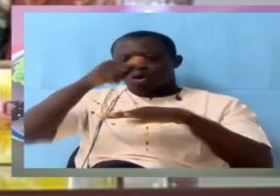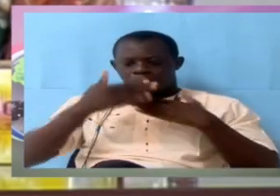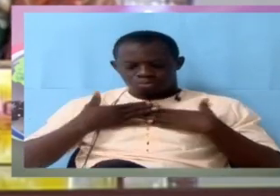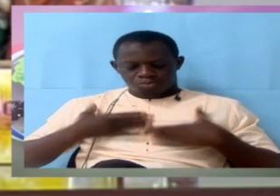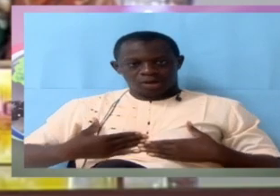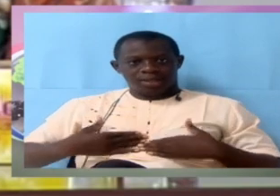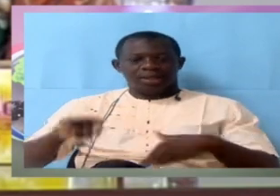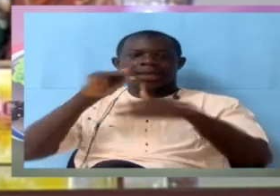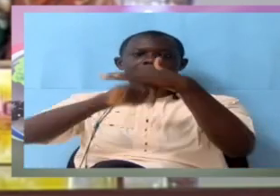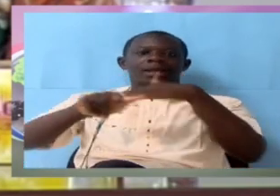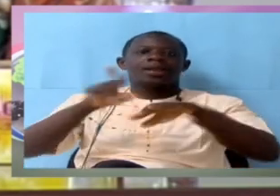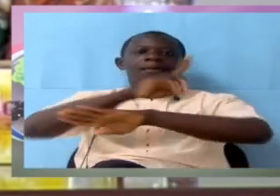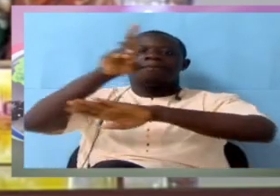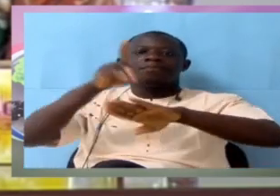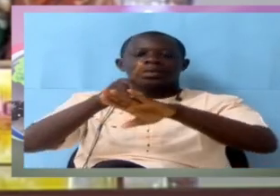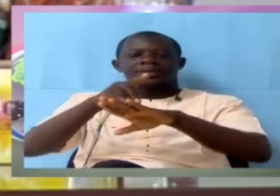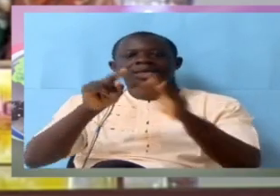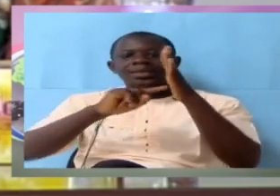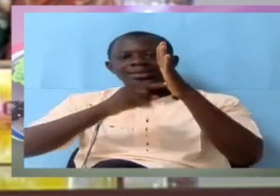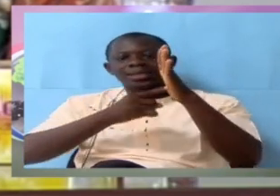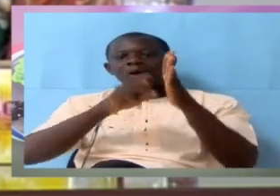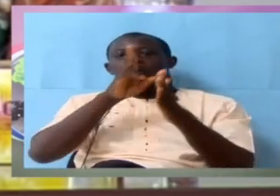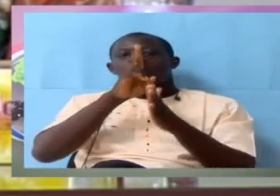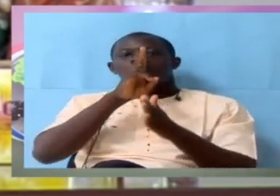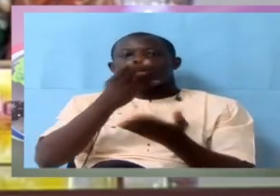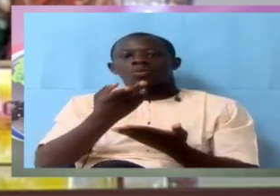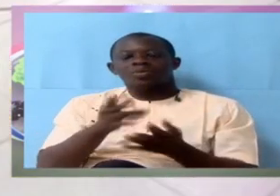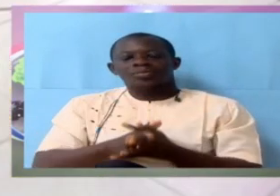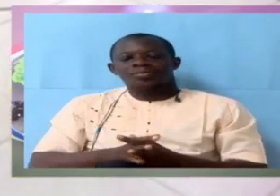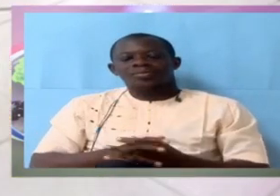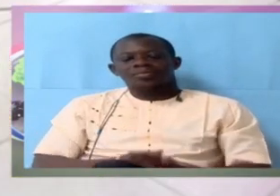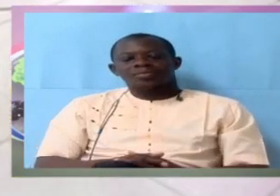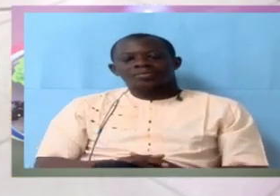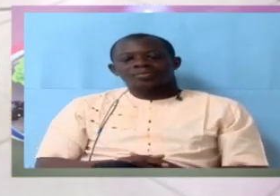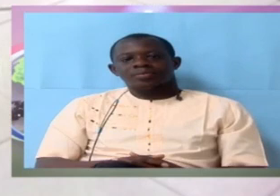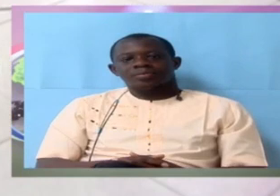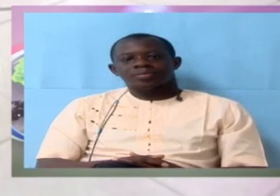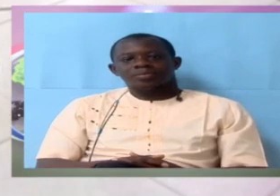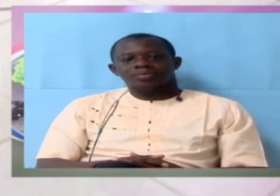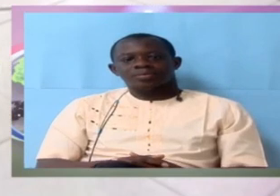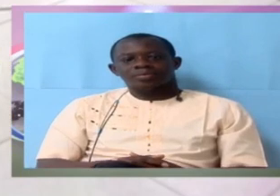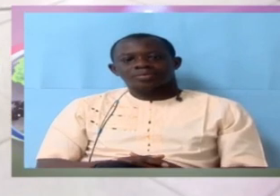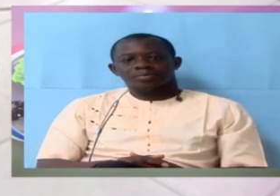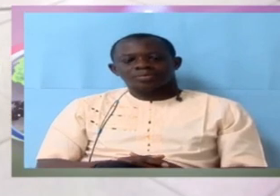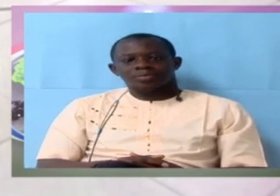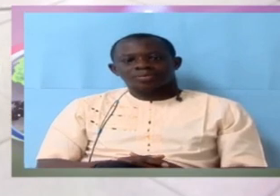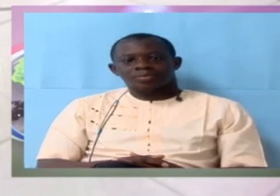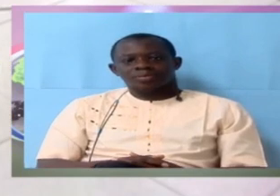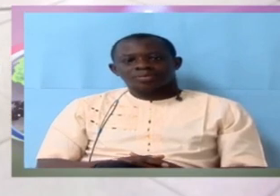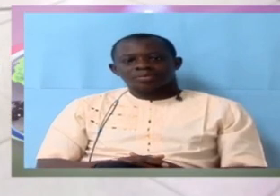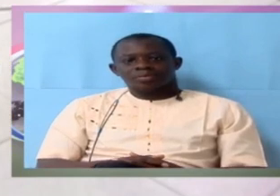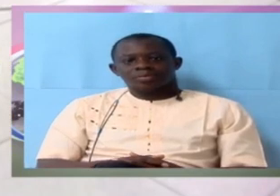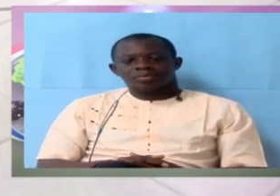jaral dingira nyindo mala fam tarta nyin kunke kang imari ila. Hello doctor olle mani ala wangan sumana jamma dimanya